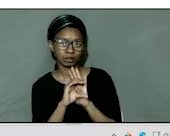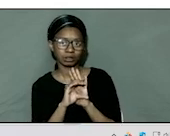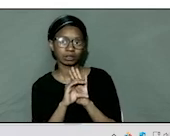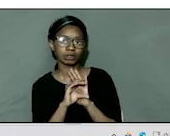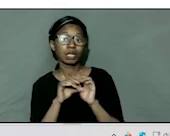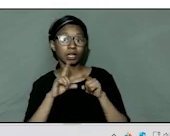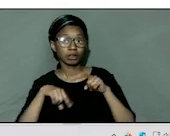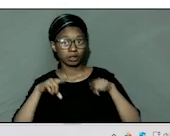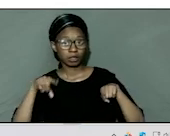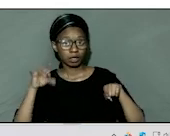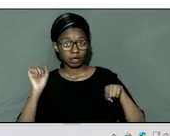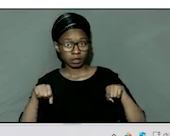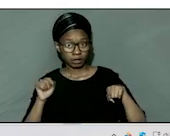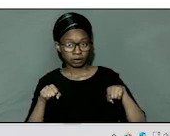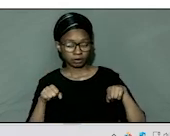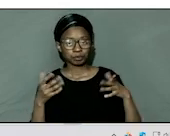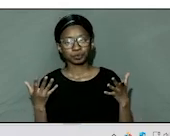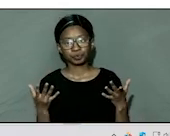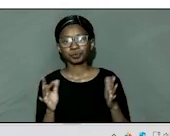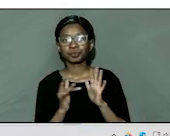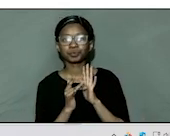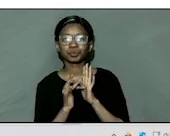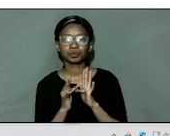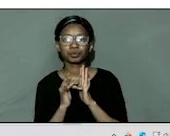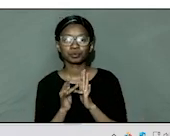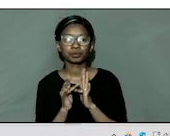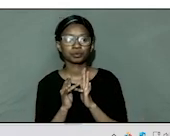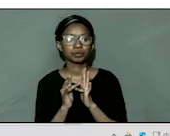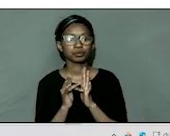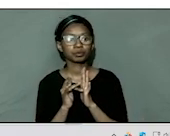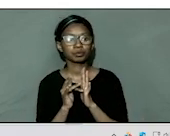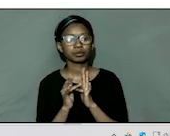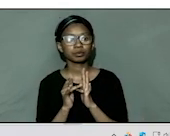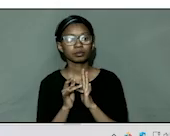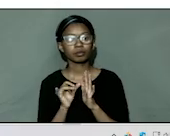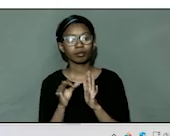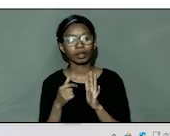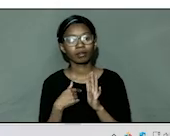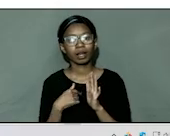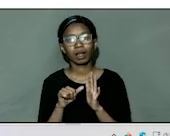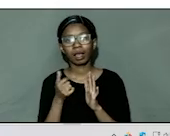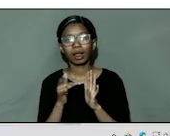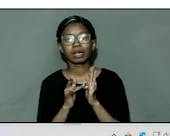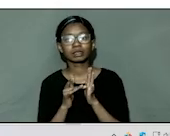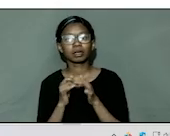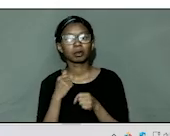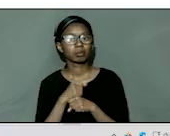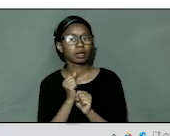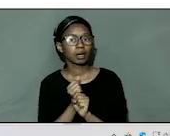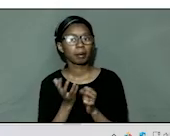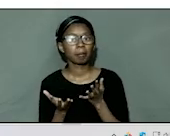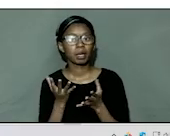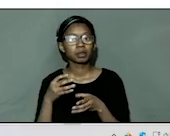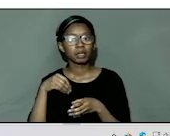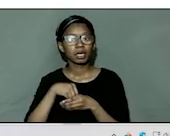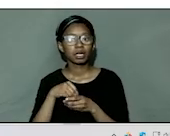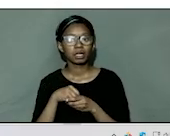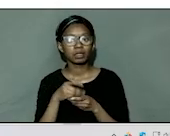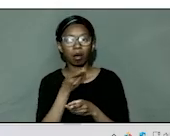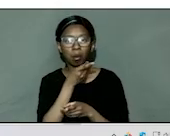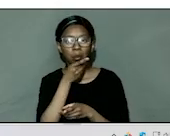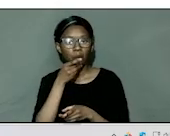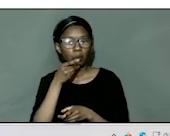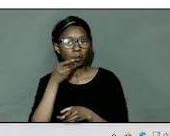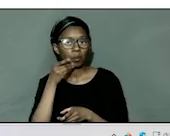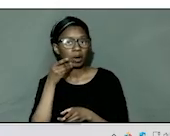varies. Again, for example, if I make another example, let's say in a desert,